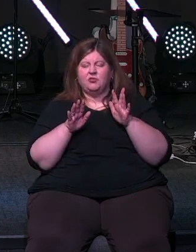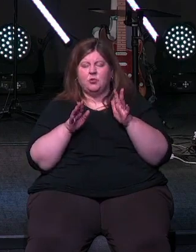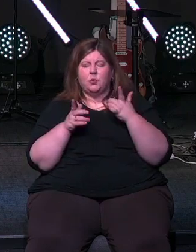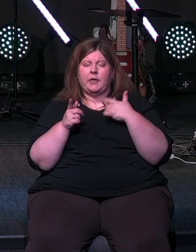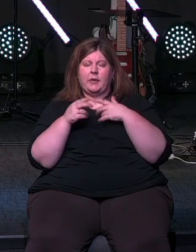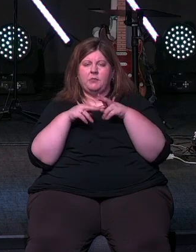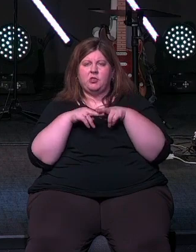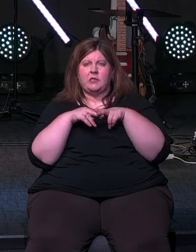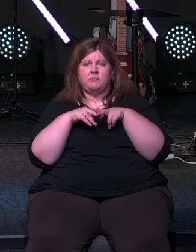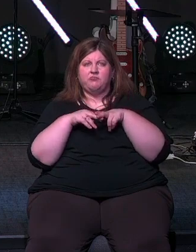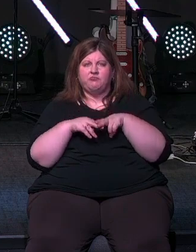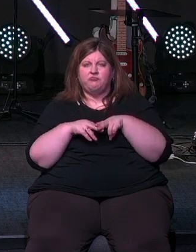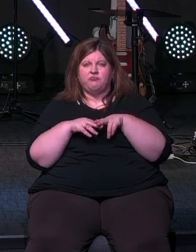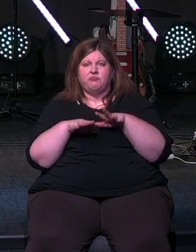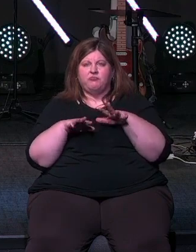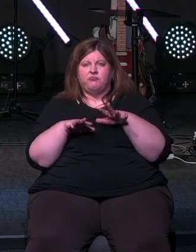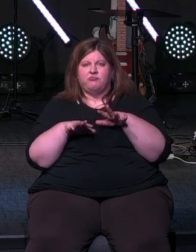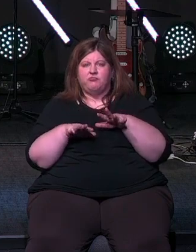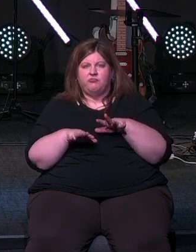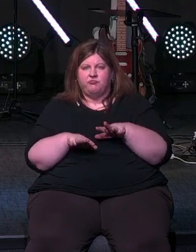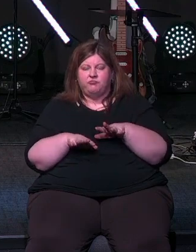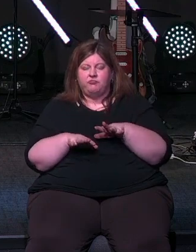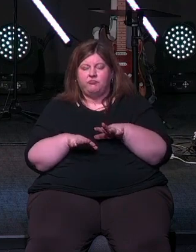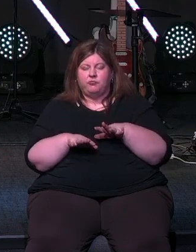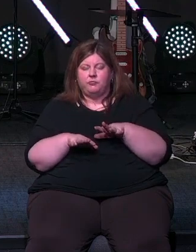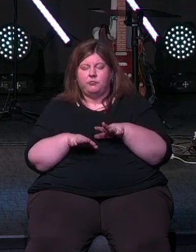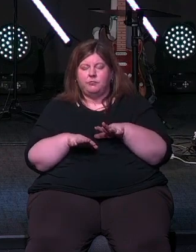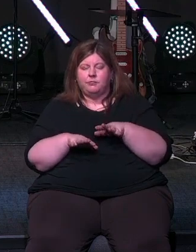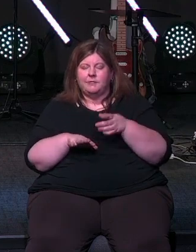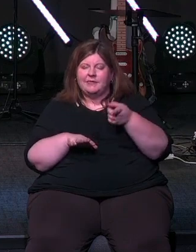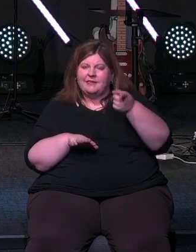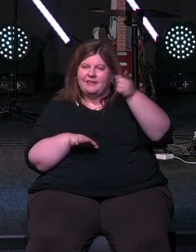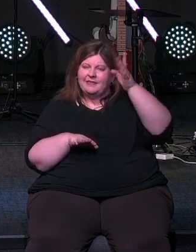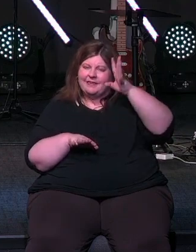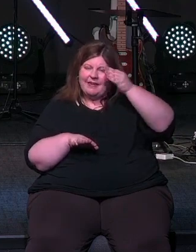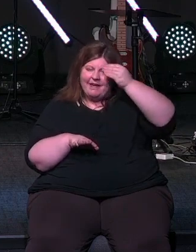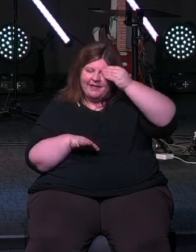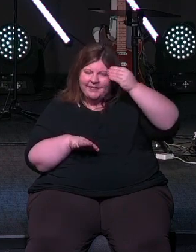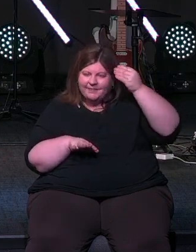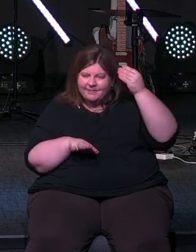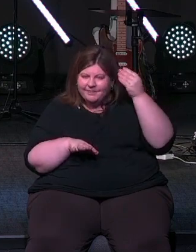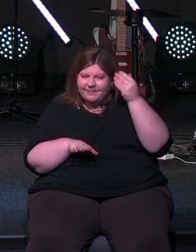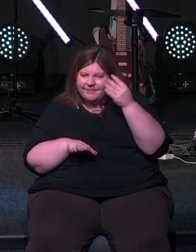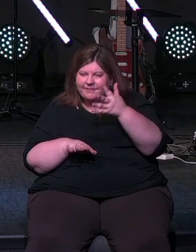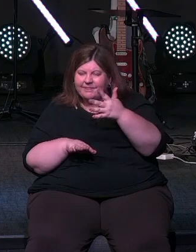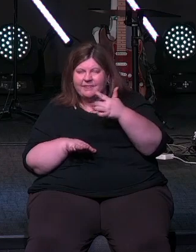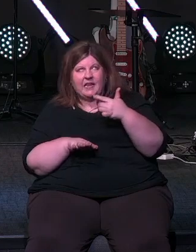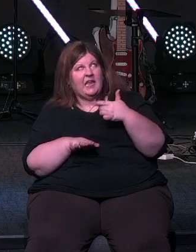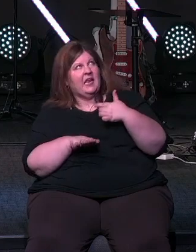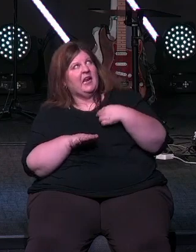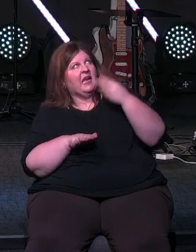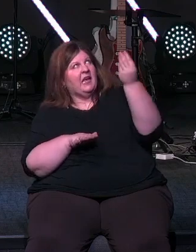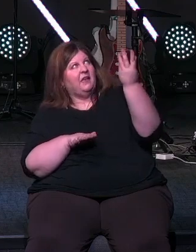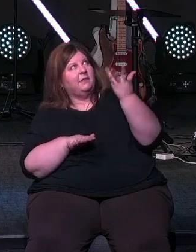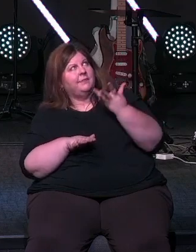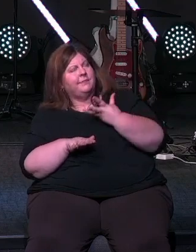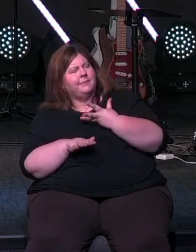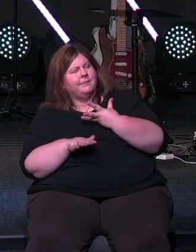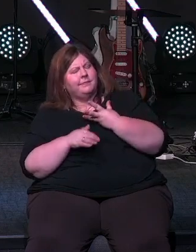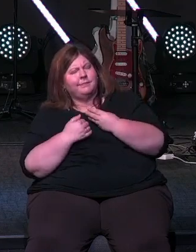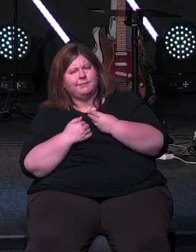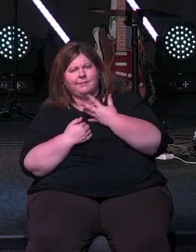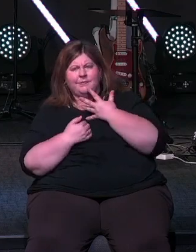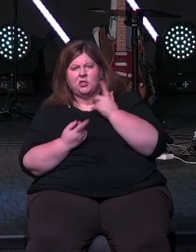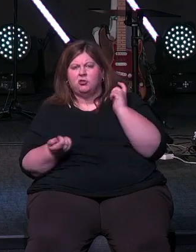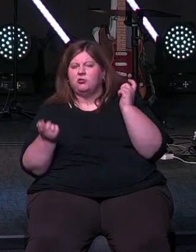setting or a season like this, when God speaks and I hear and it changes